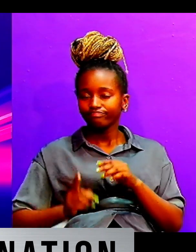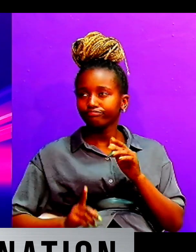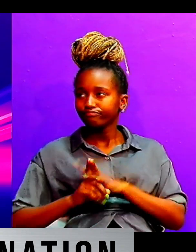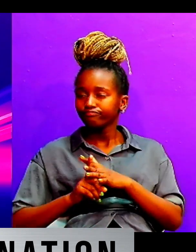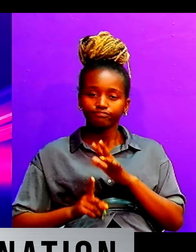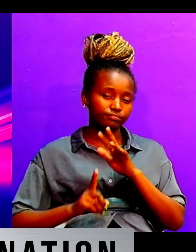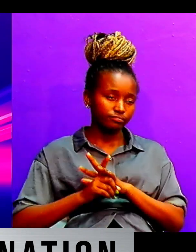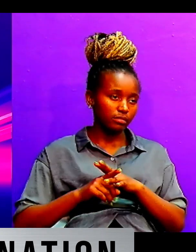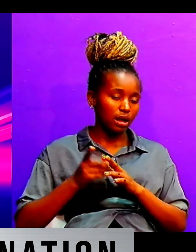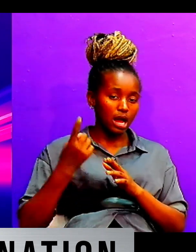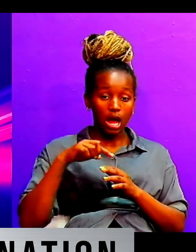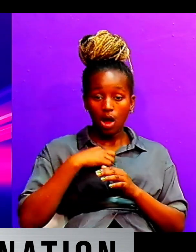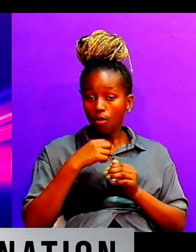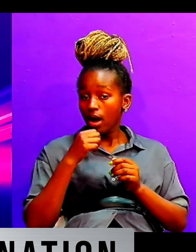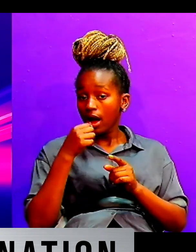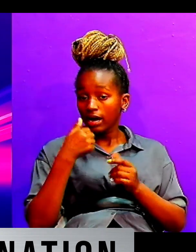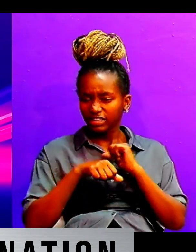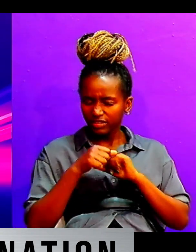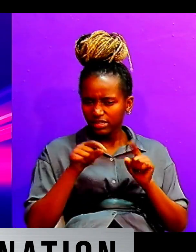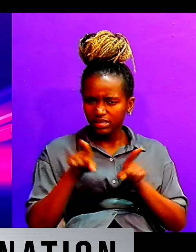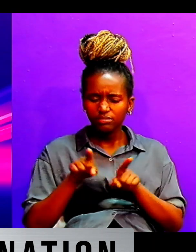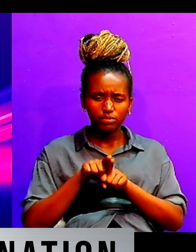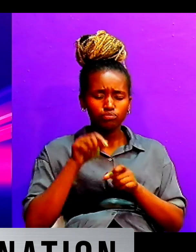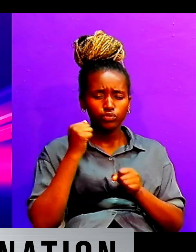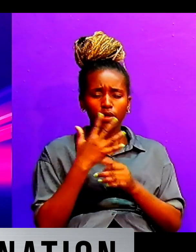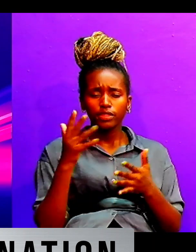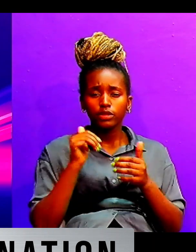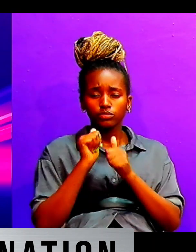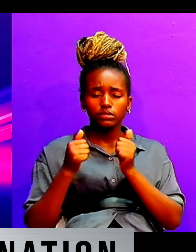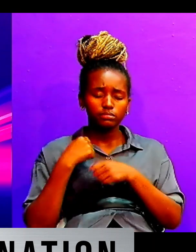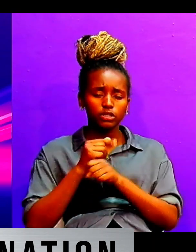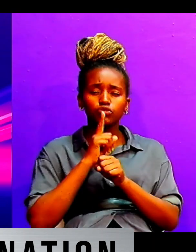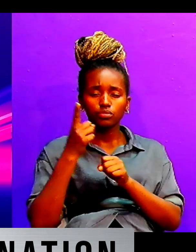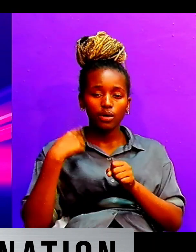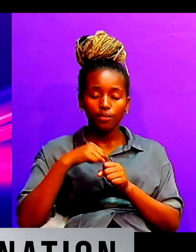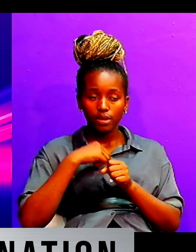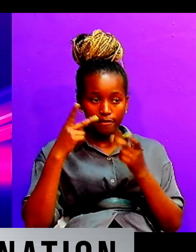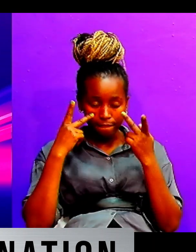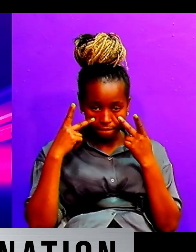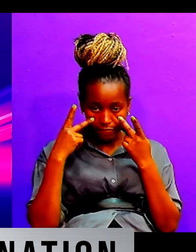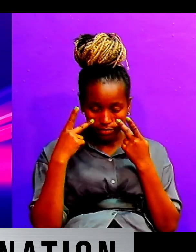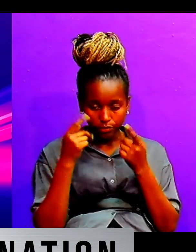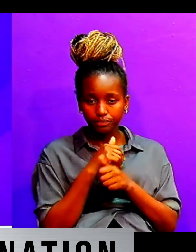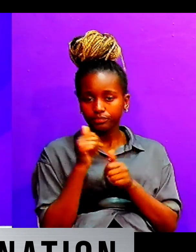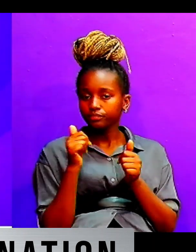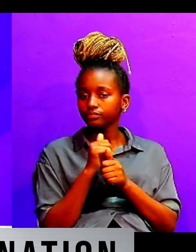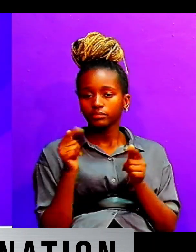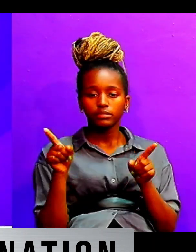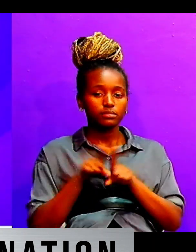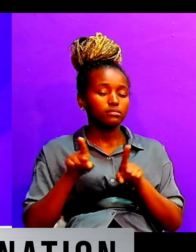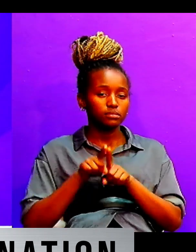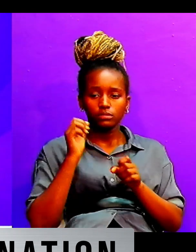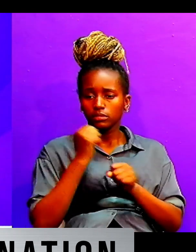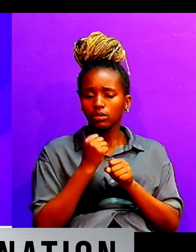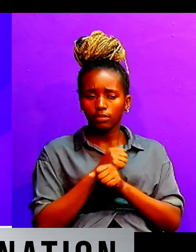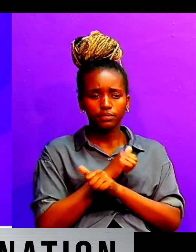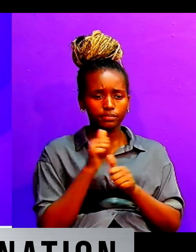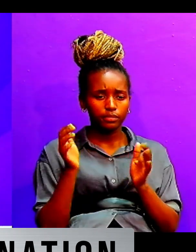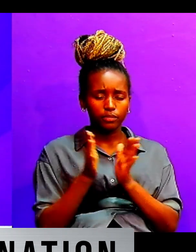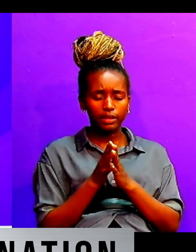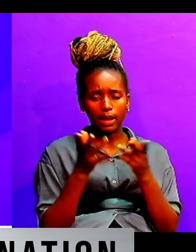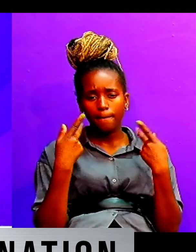activities that can ensure that we are visible and that we are taking initiative. Just the other time